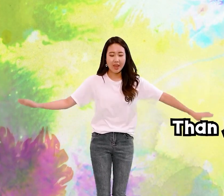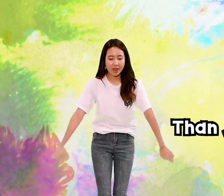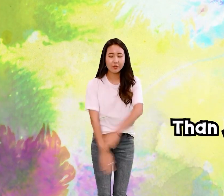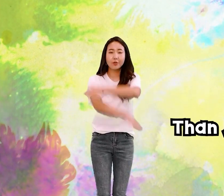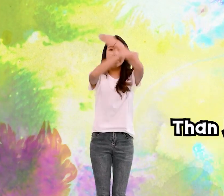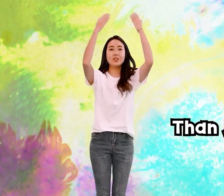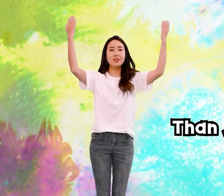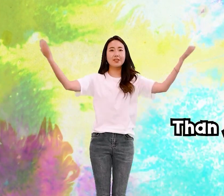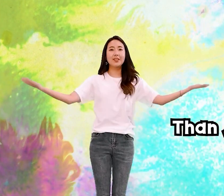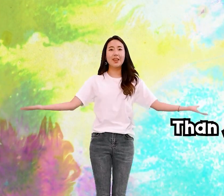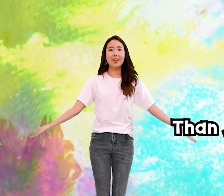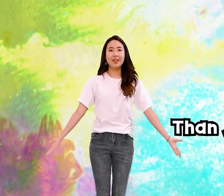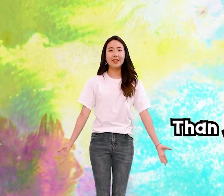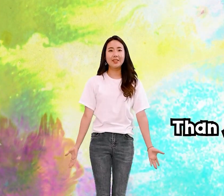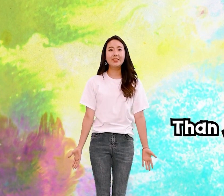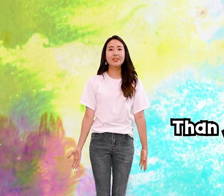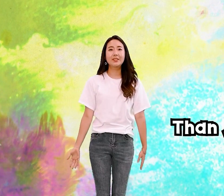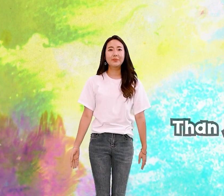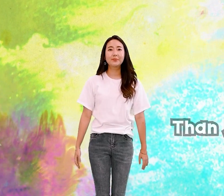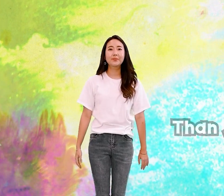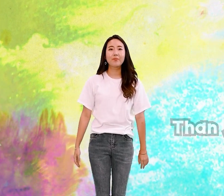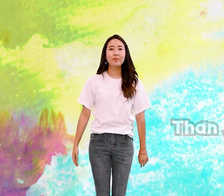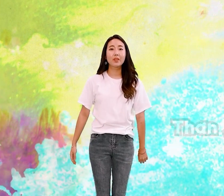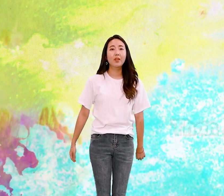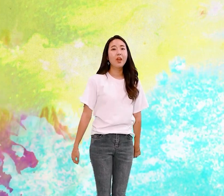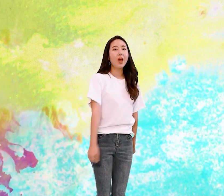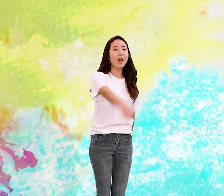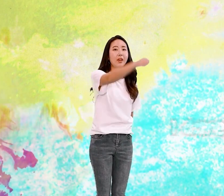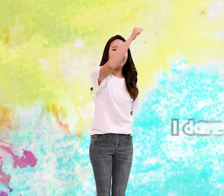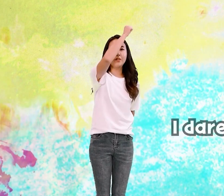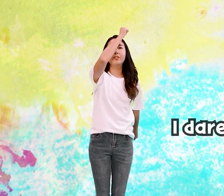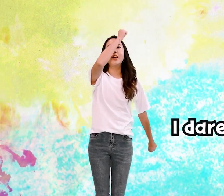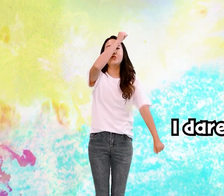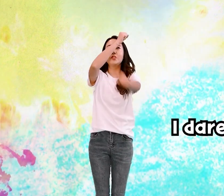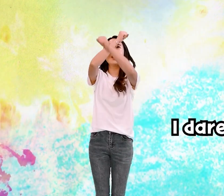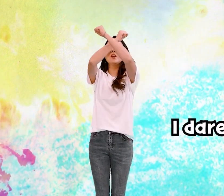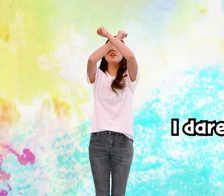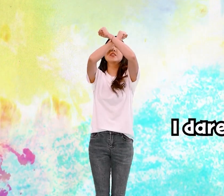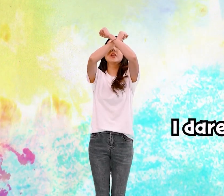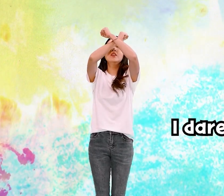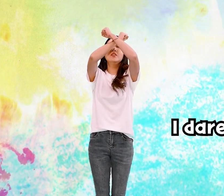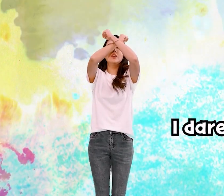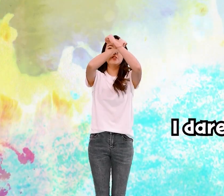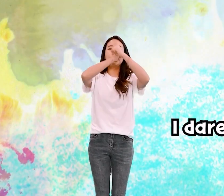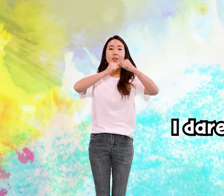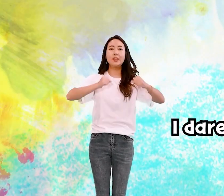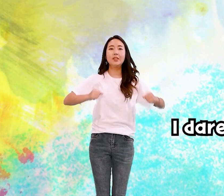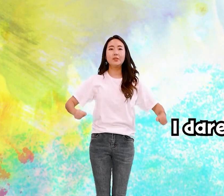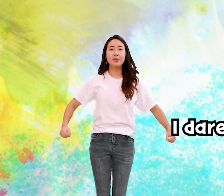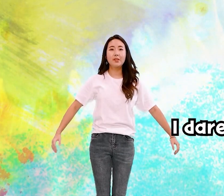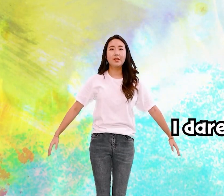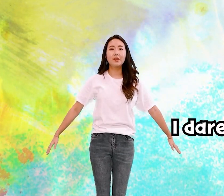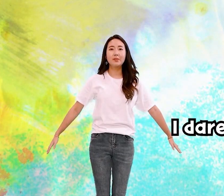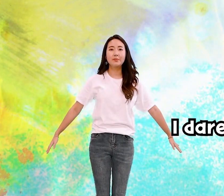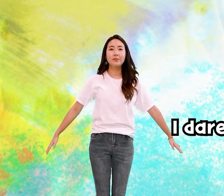blood and righteousness. I dare not trust the